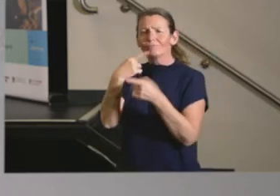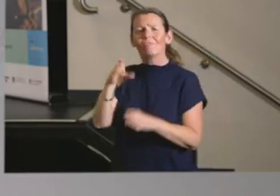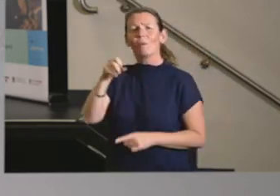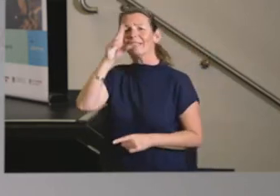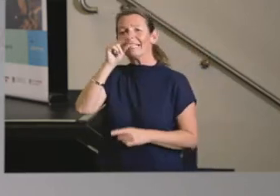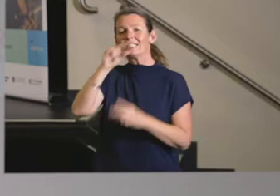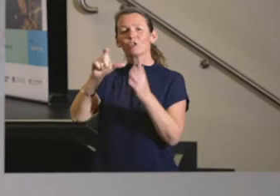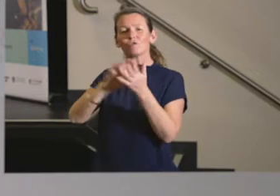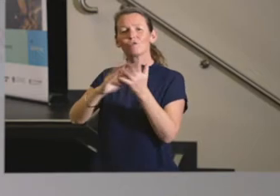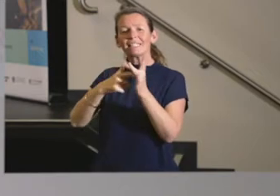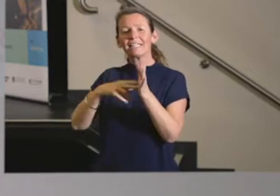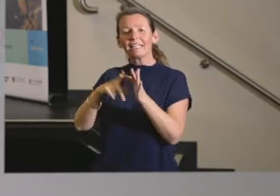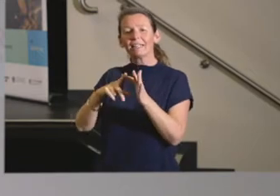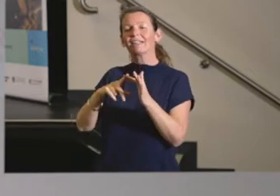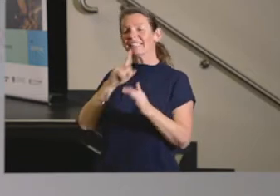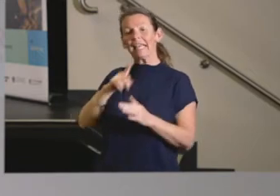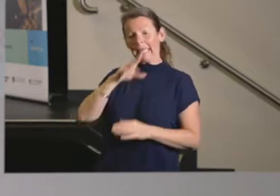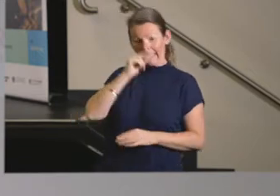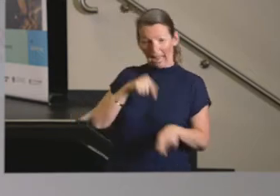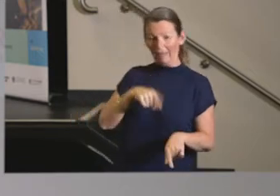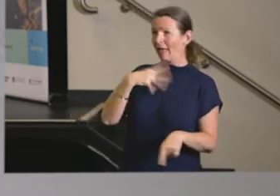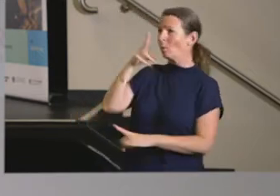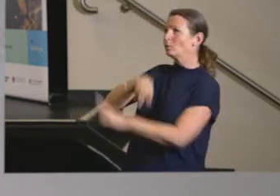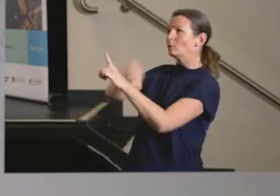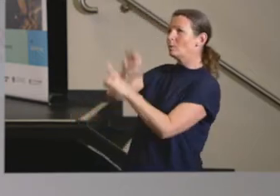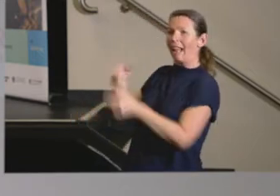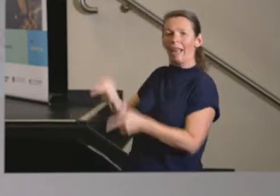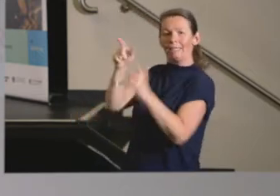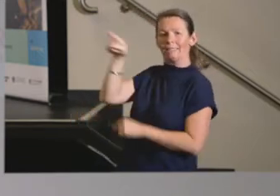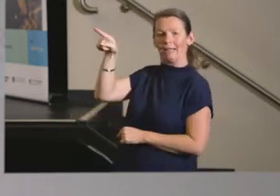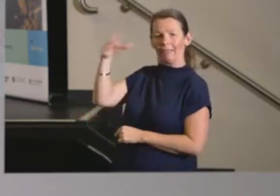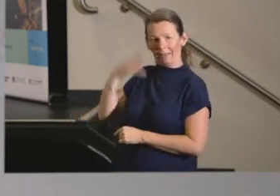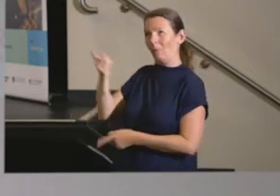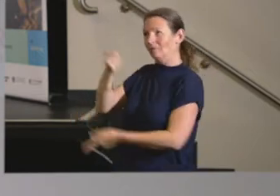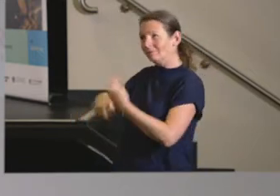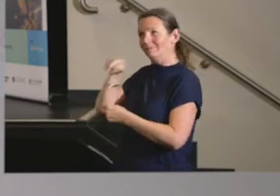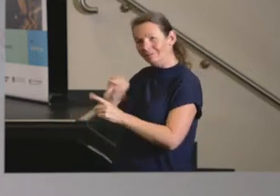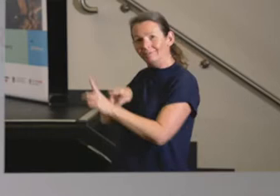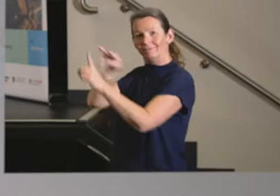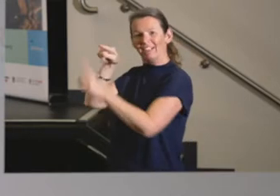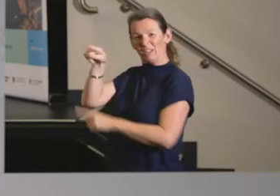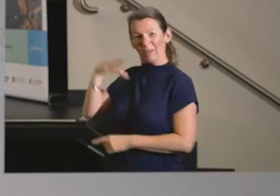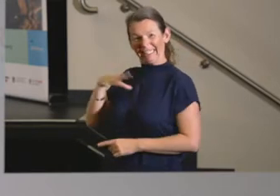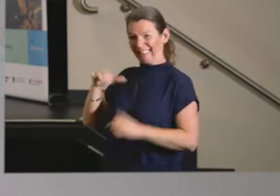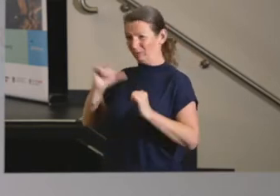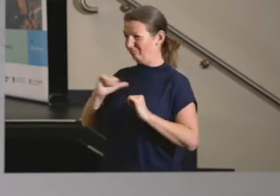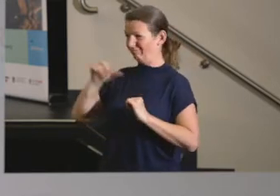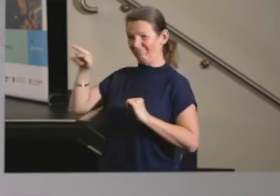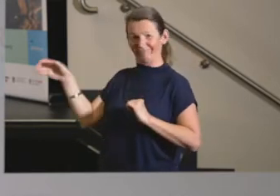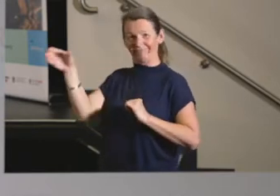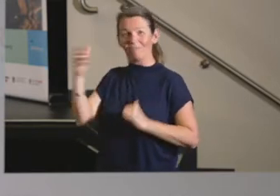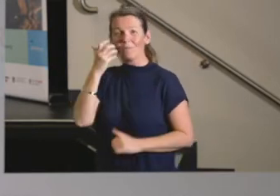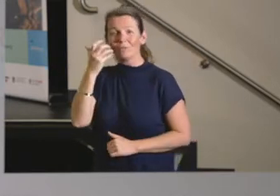strongly was young people are not leaders for tomorrow, they're leaders in creating the future today. So how do we start creating that